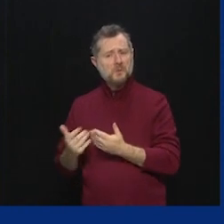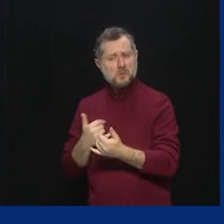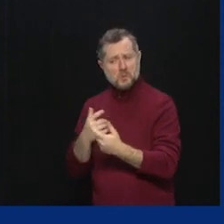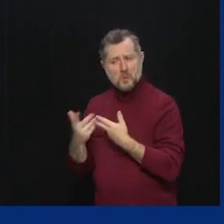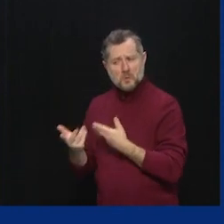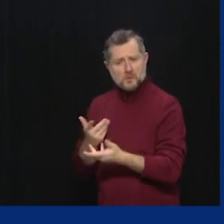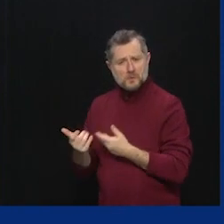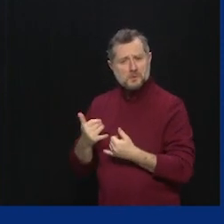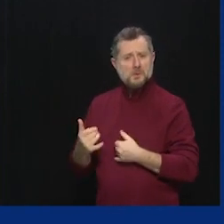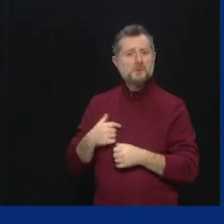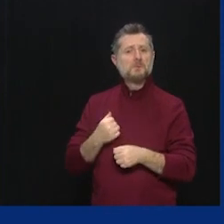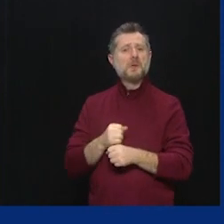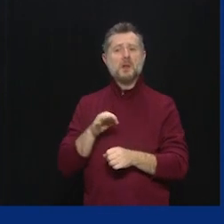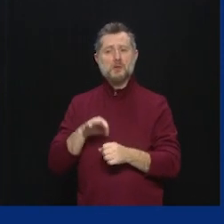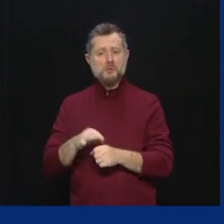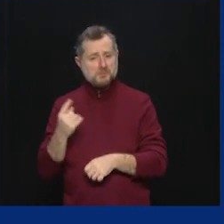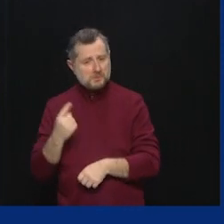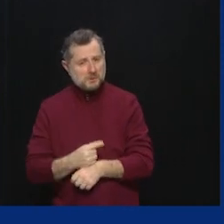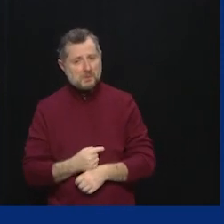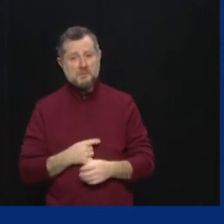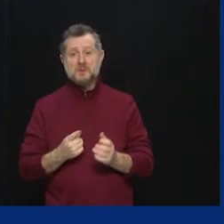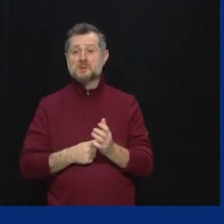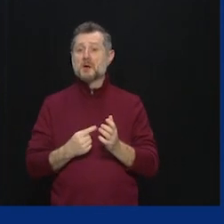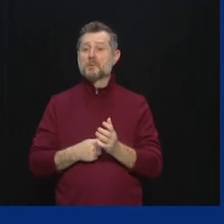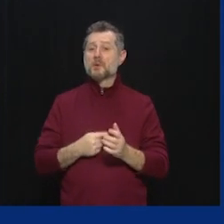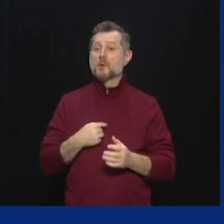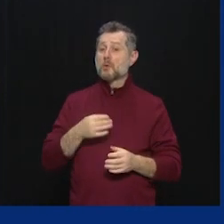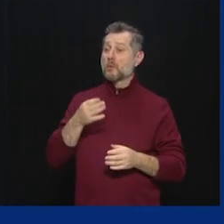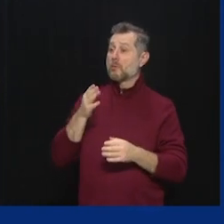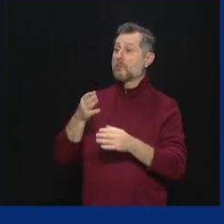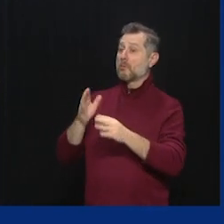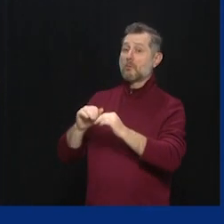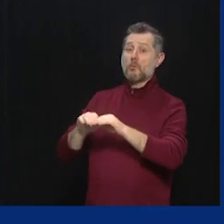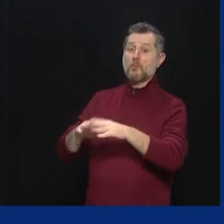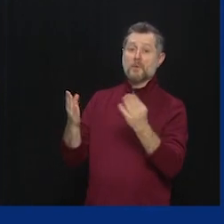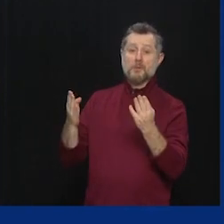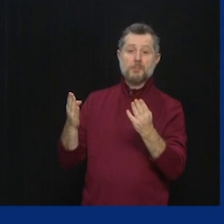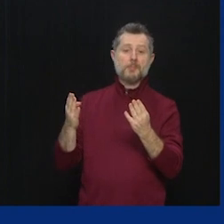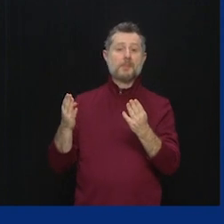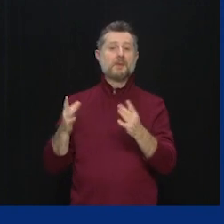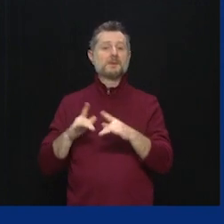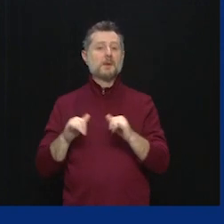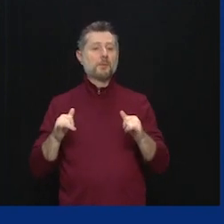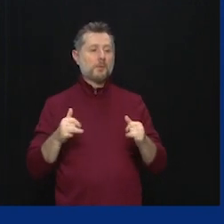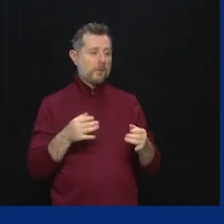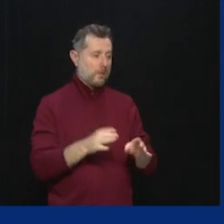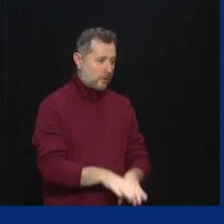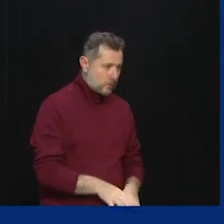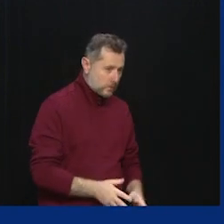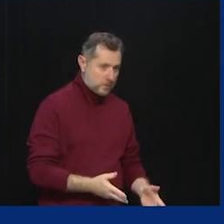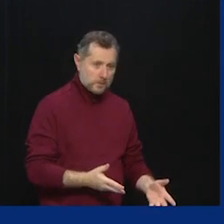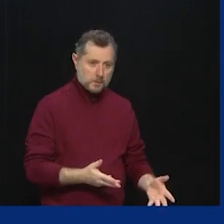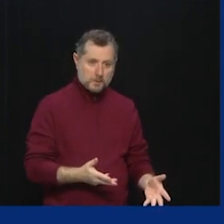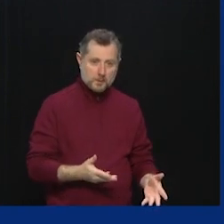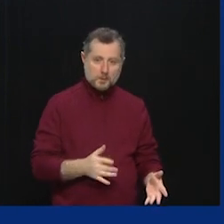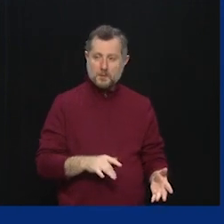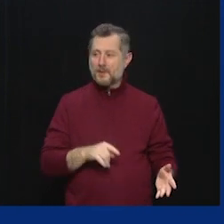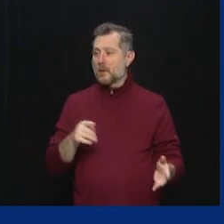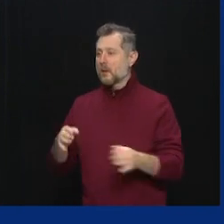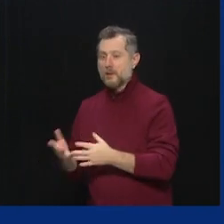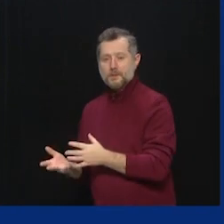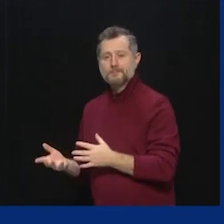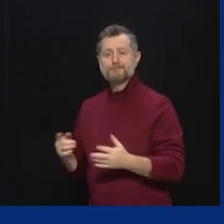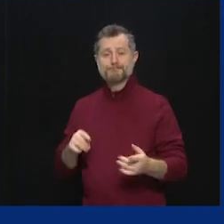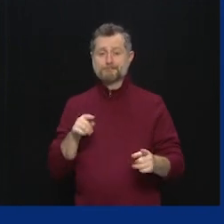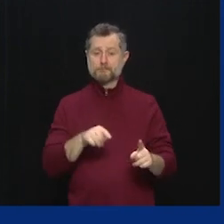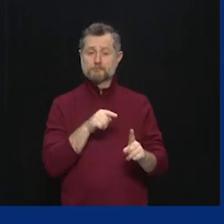sometimes God opens doors and He closes doors, but she is one amazing person who did a terrific job. Ladies and gentlemen,